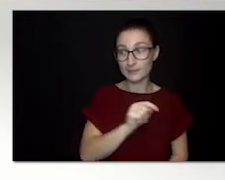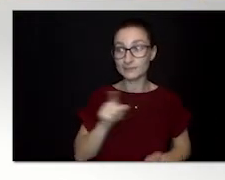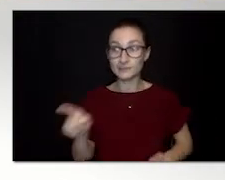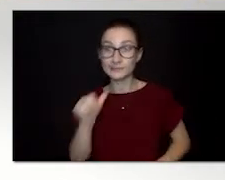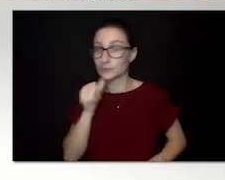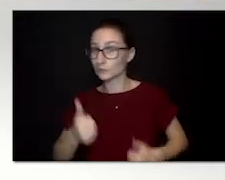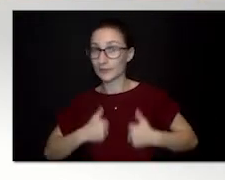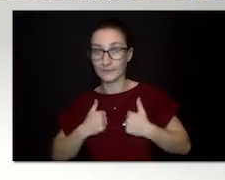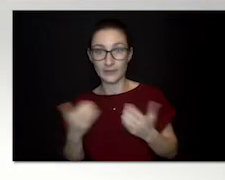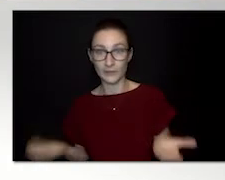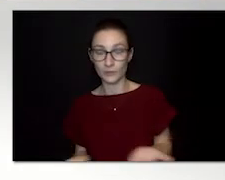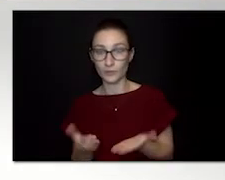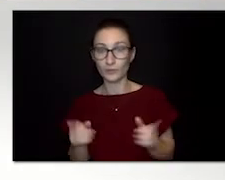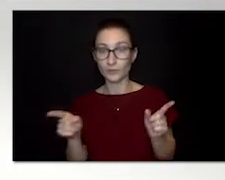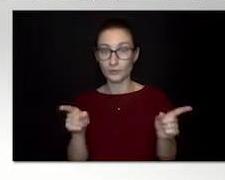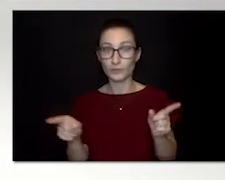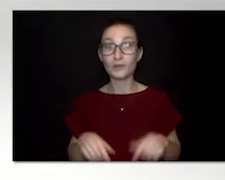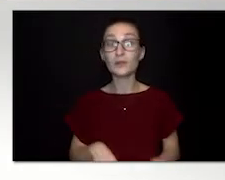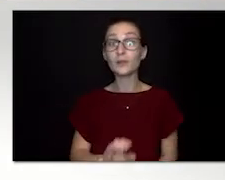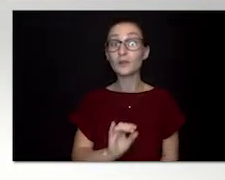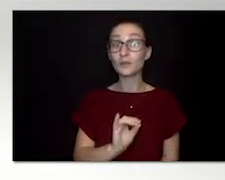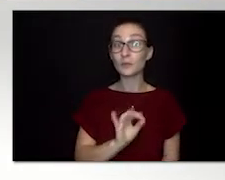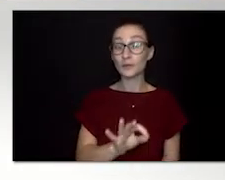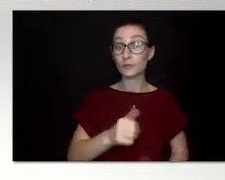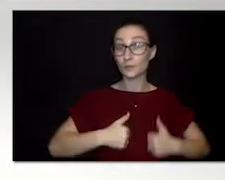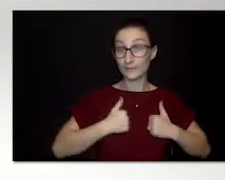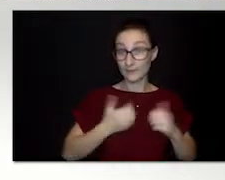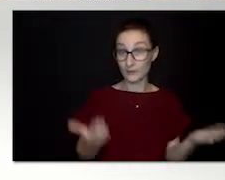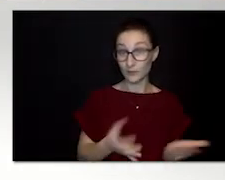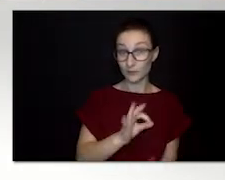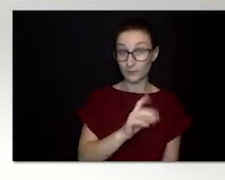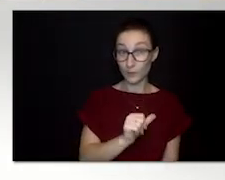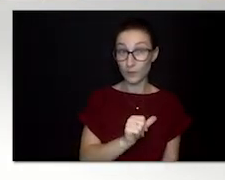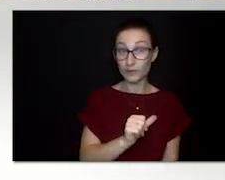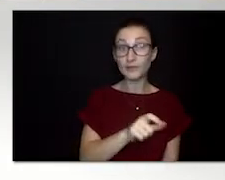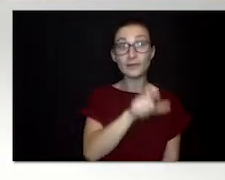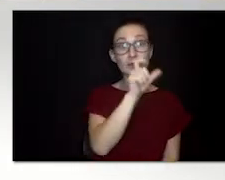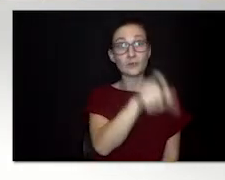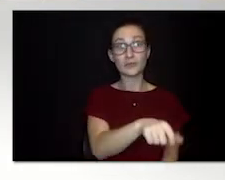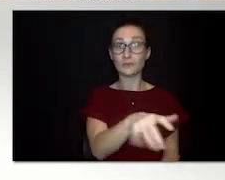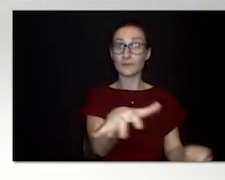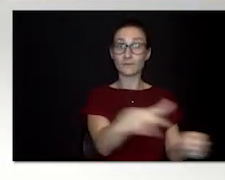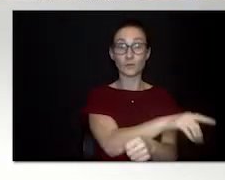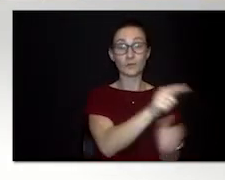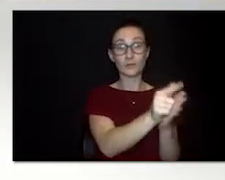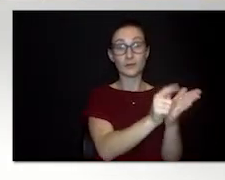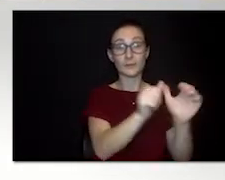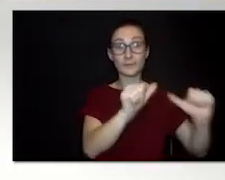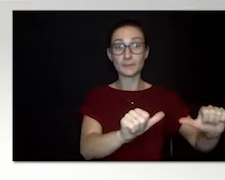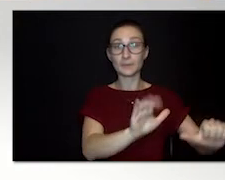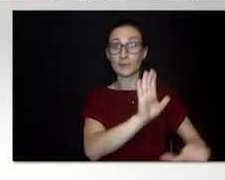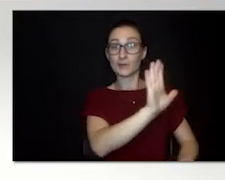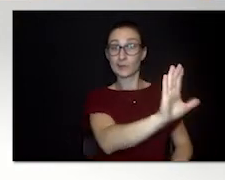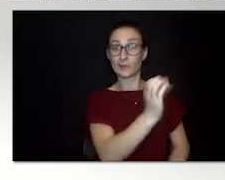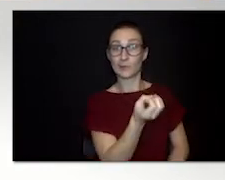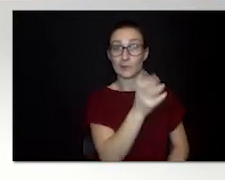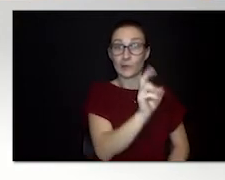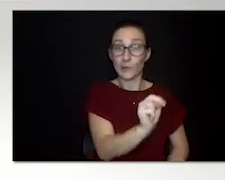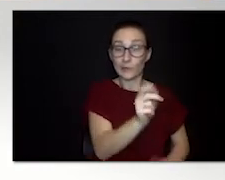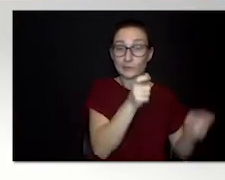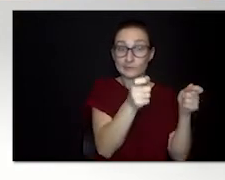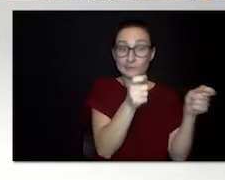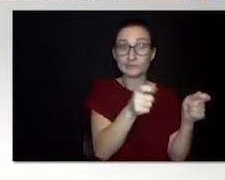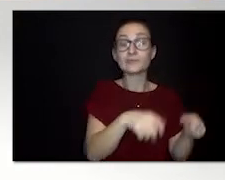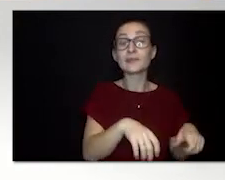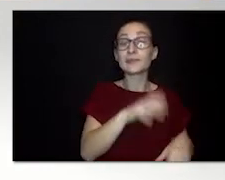state, it's anyone who has legal capacity themselves and is 18 years or older. That's it. Those are the only qualifications. So that